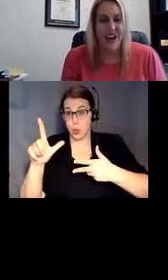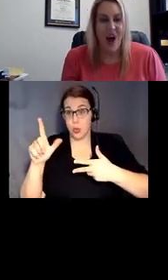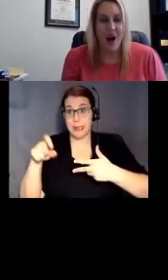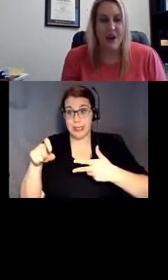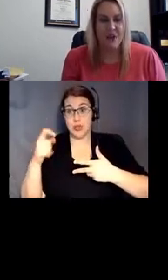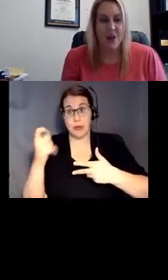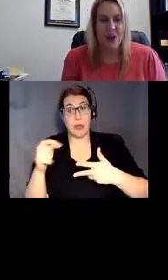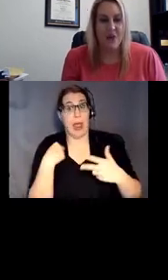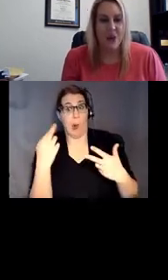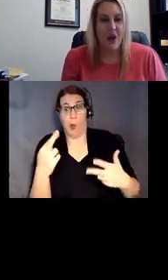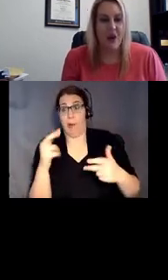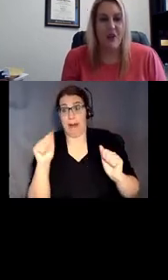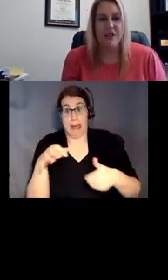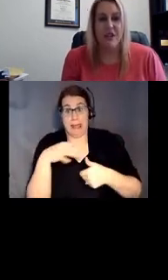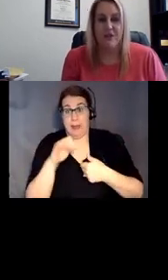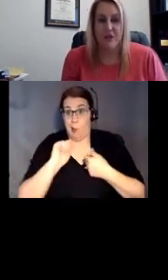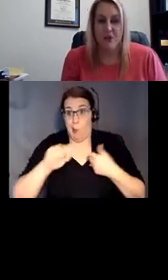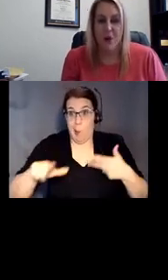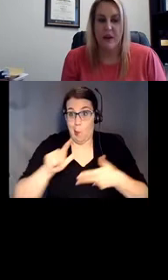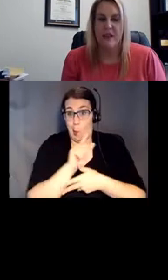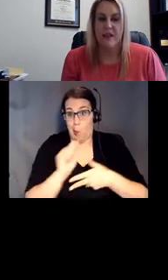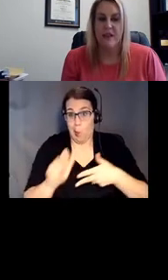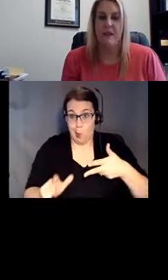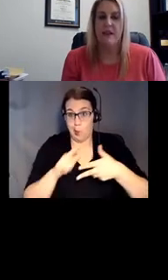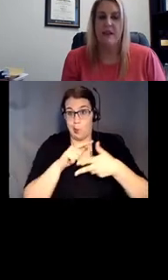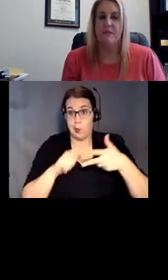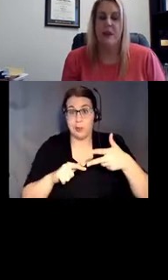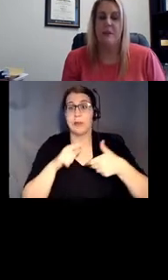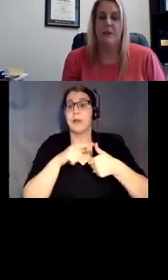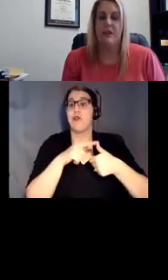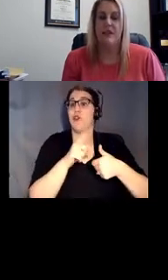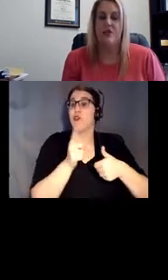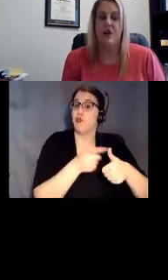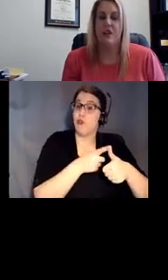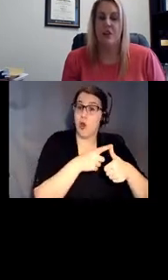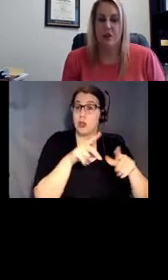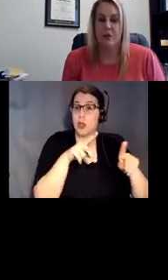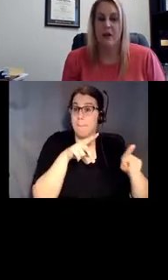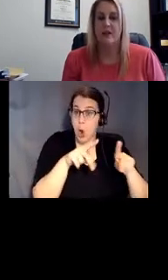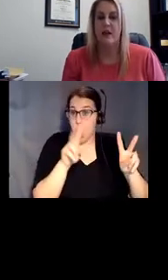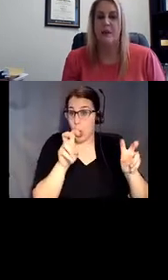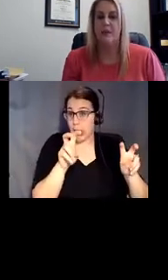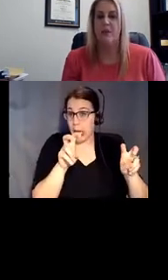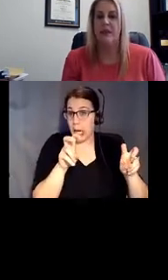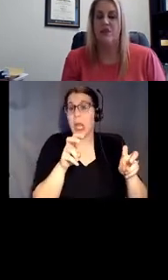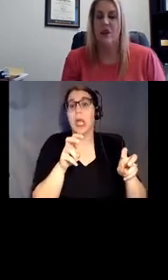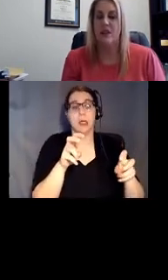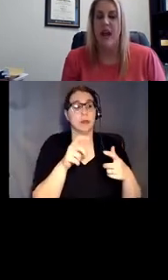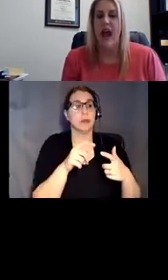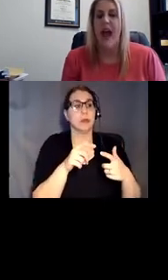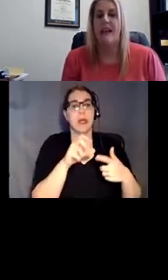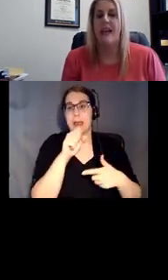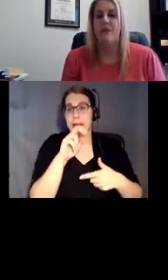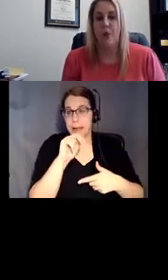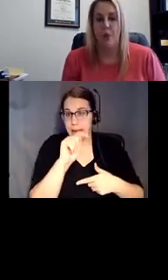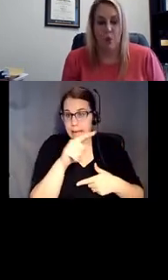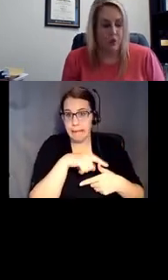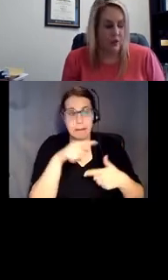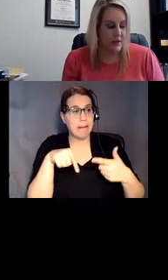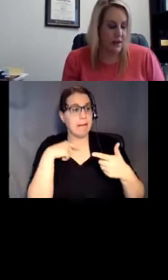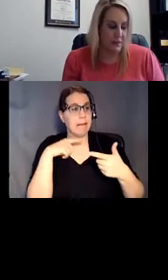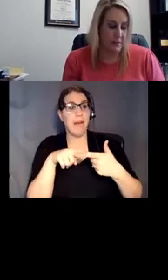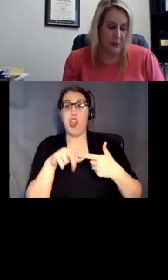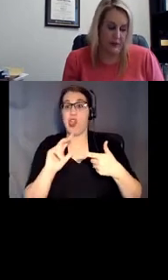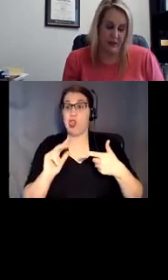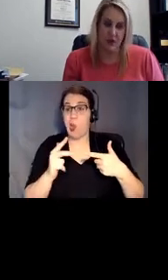today. So there's a first-party supplemental needs trust, a third-party supplemental needs trust, and a